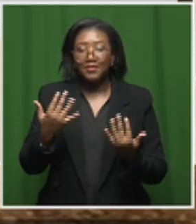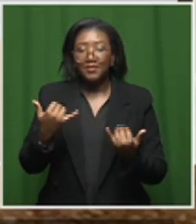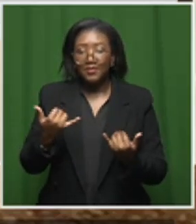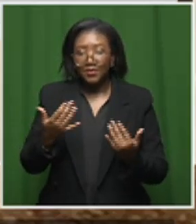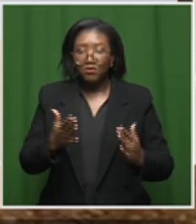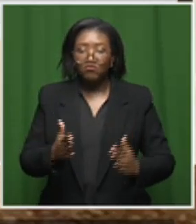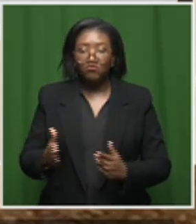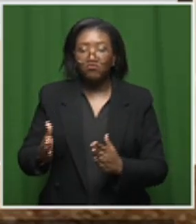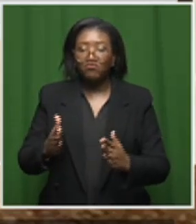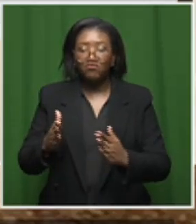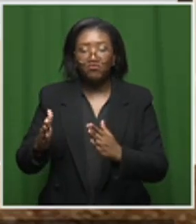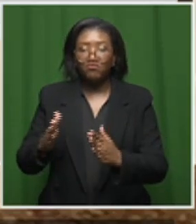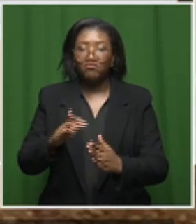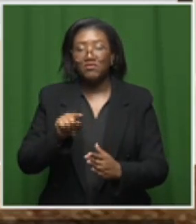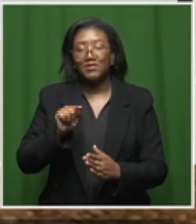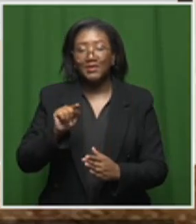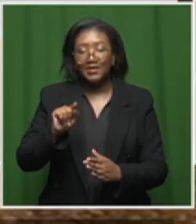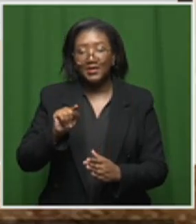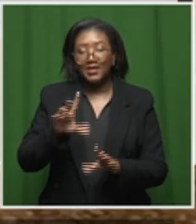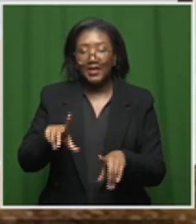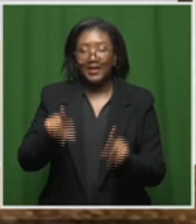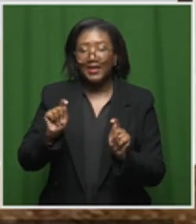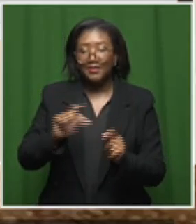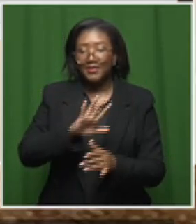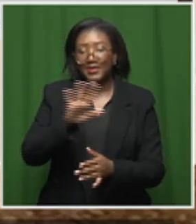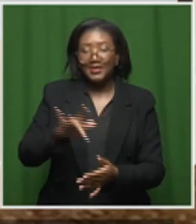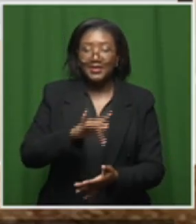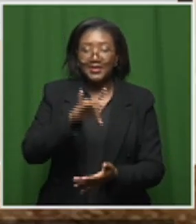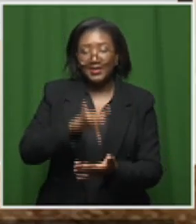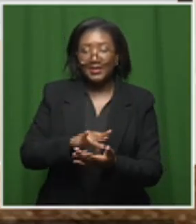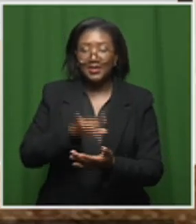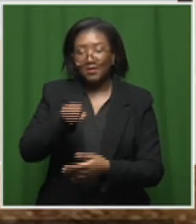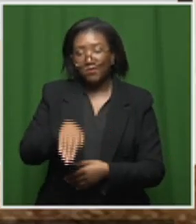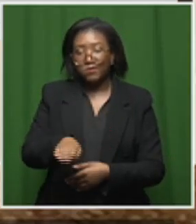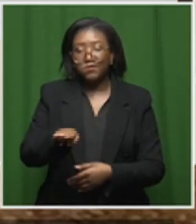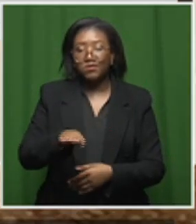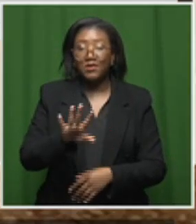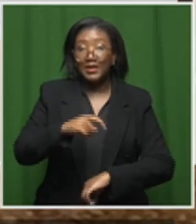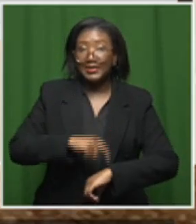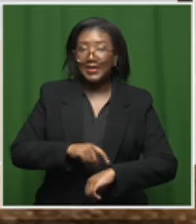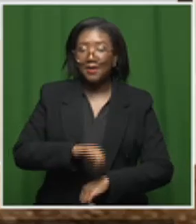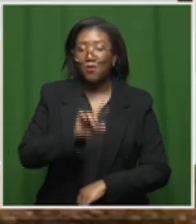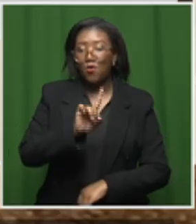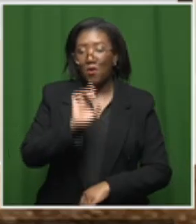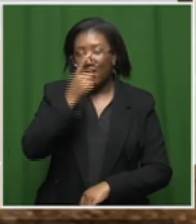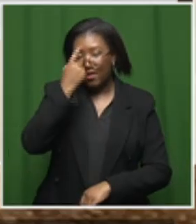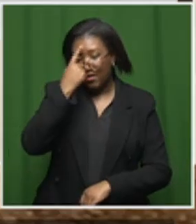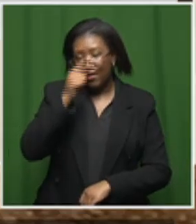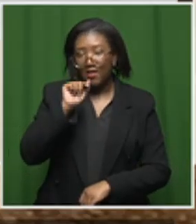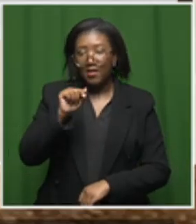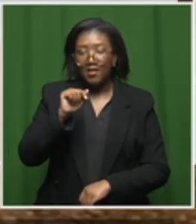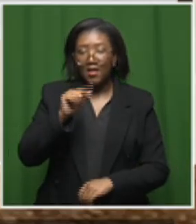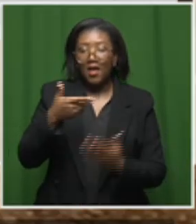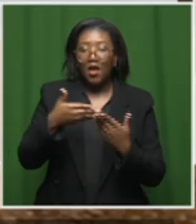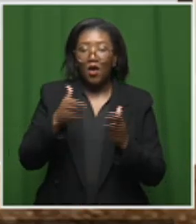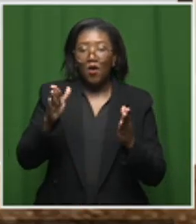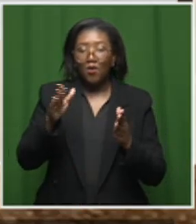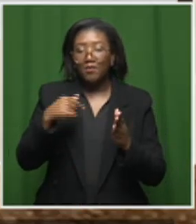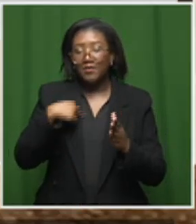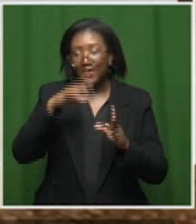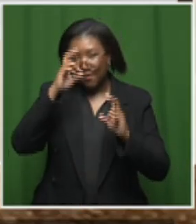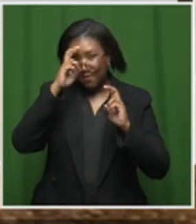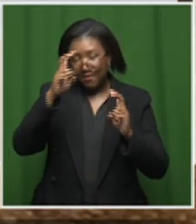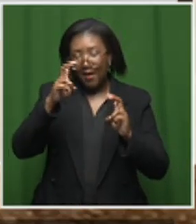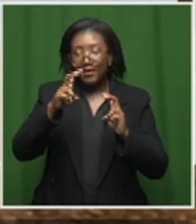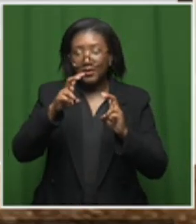Single Loop, Strand, back onto Adley and down past the station where it'll wrap things up. That's at 1 o'clock, that tour, that open bus stop tour gets underway tomorrow. It